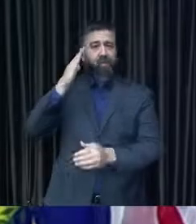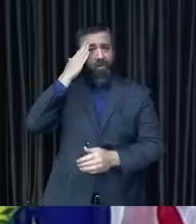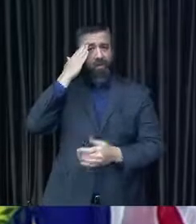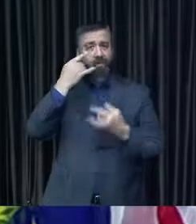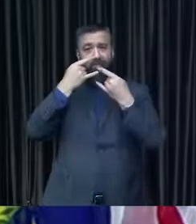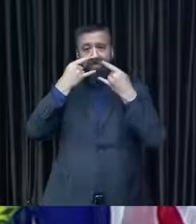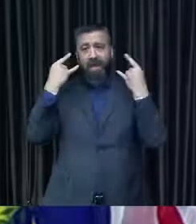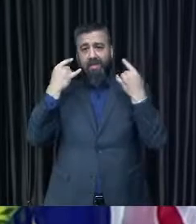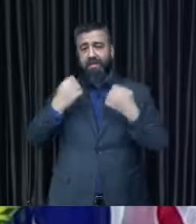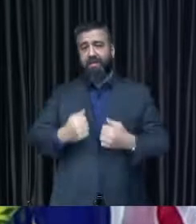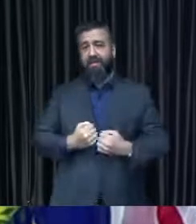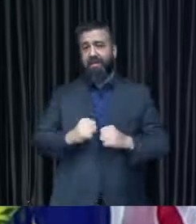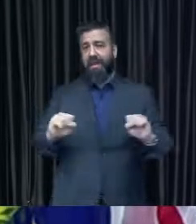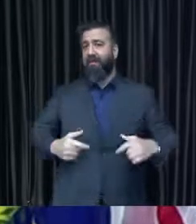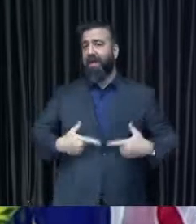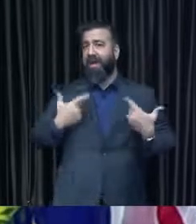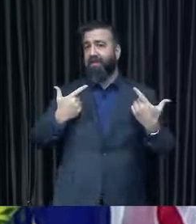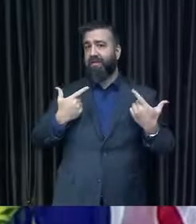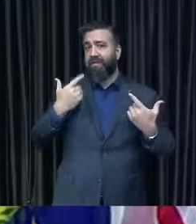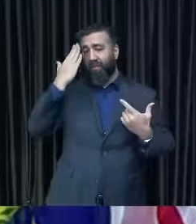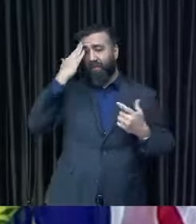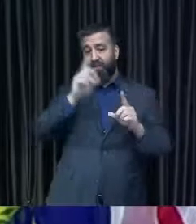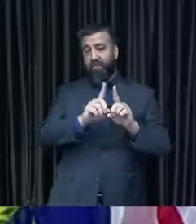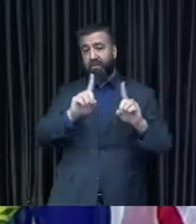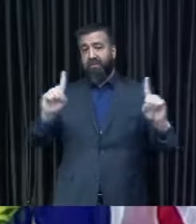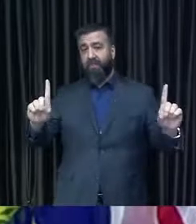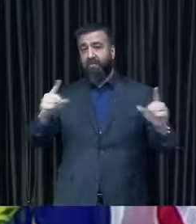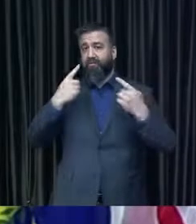social distancing works, and we know that large